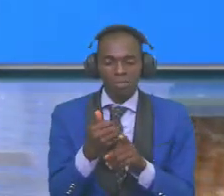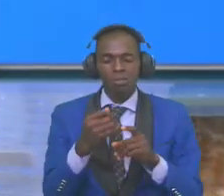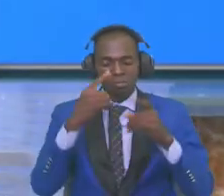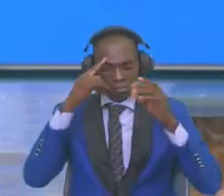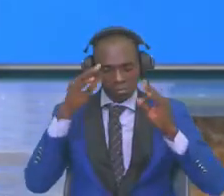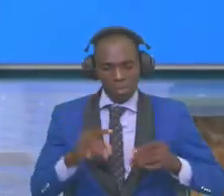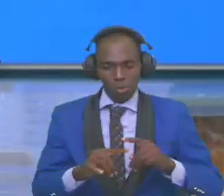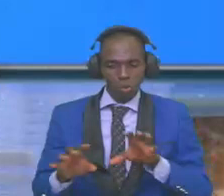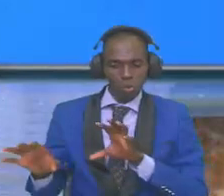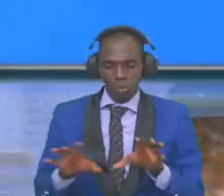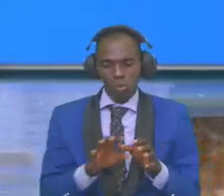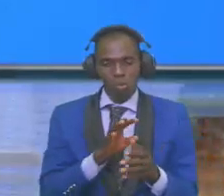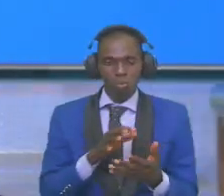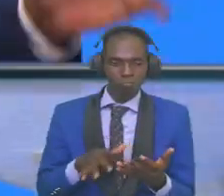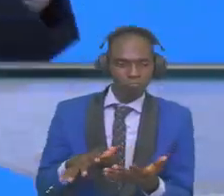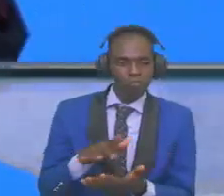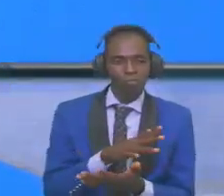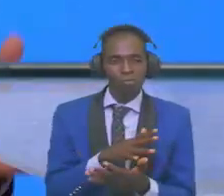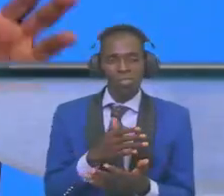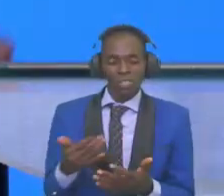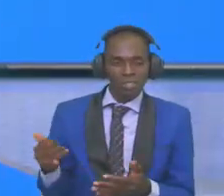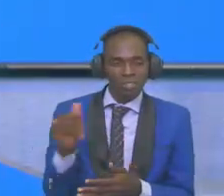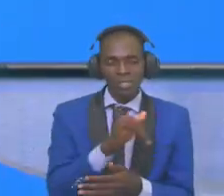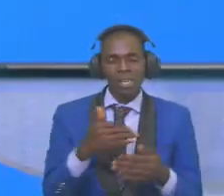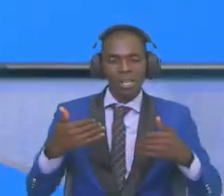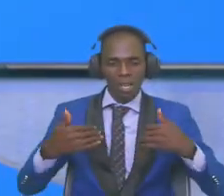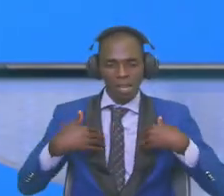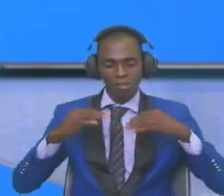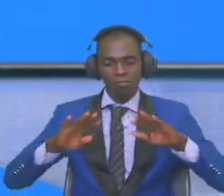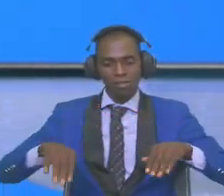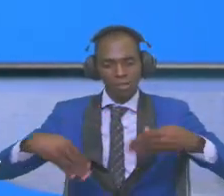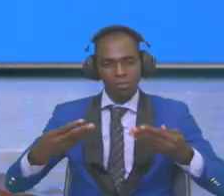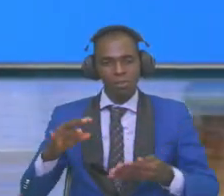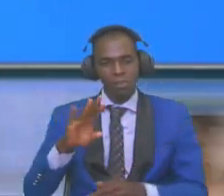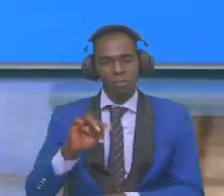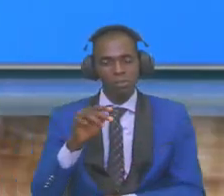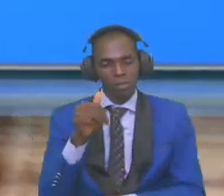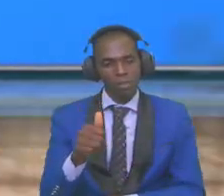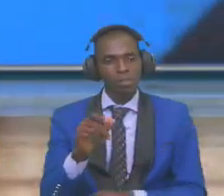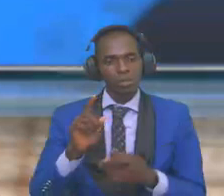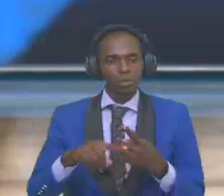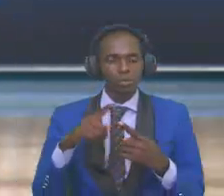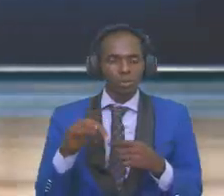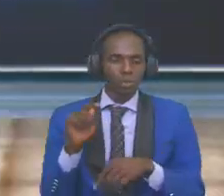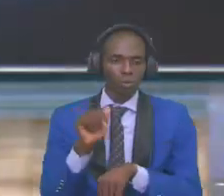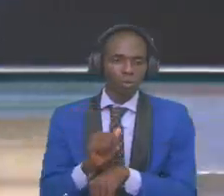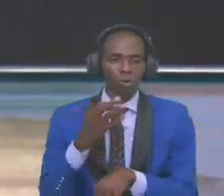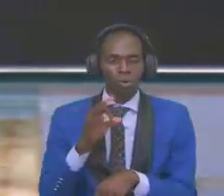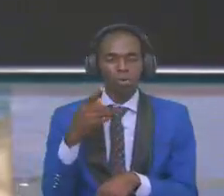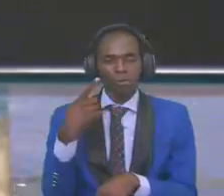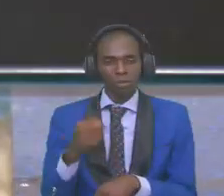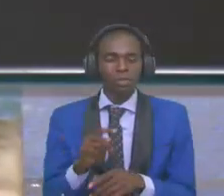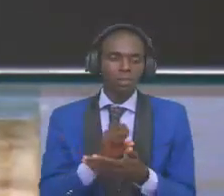this. It says they have addicted themselves to the ministry of the